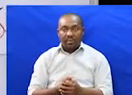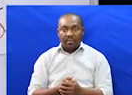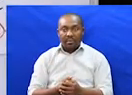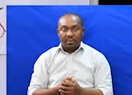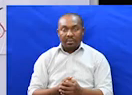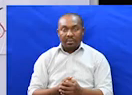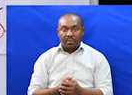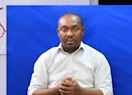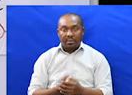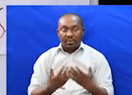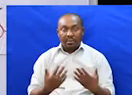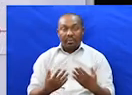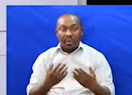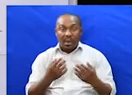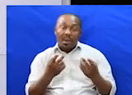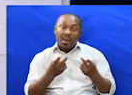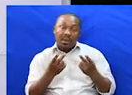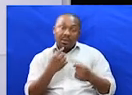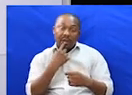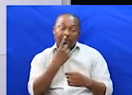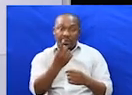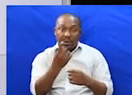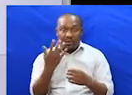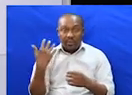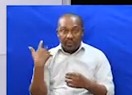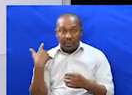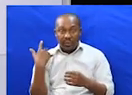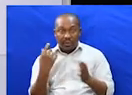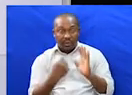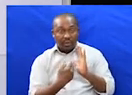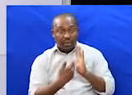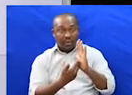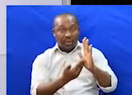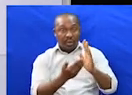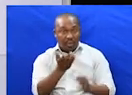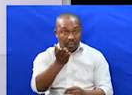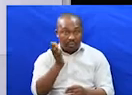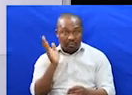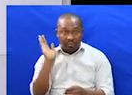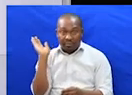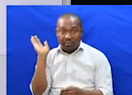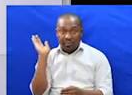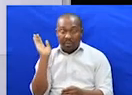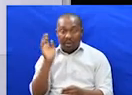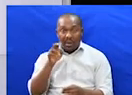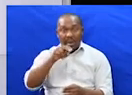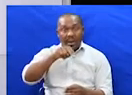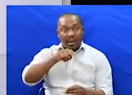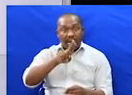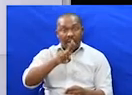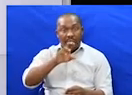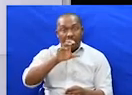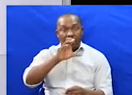I told you earlier, and as I showed you, the nucleic acid is a